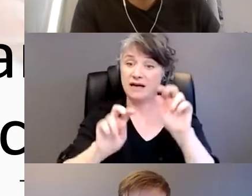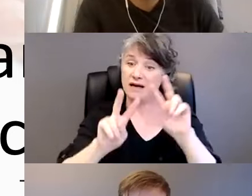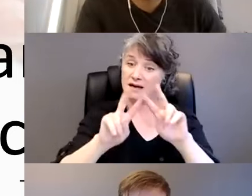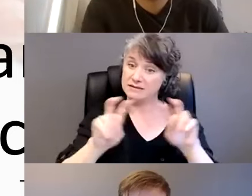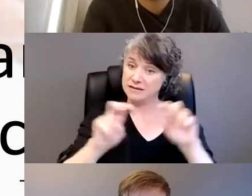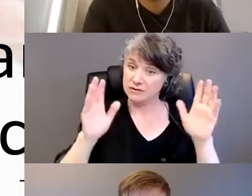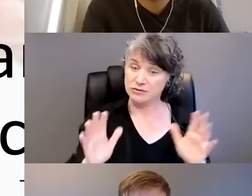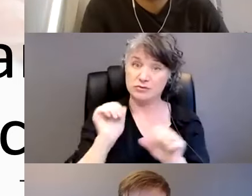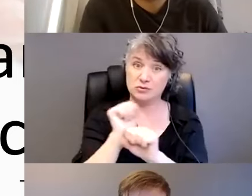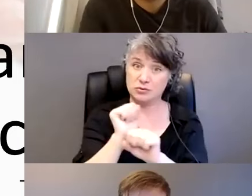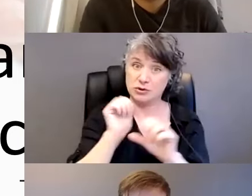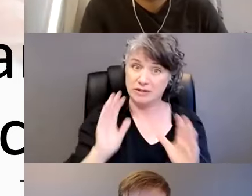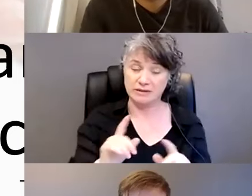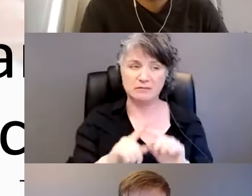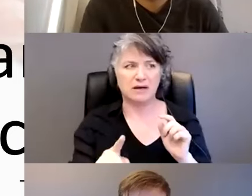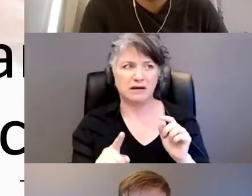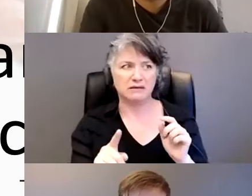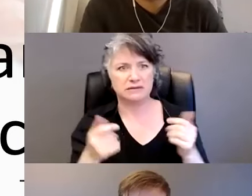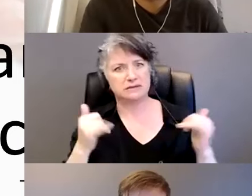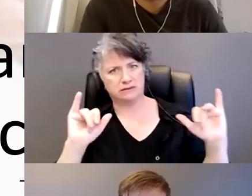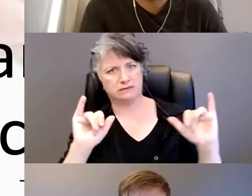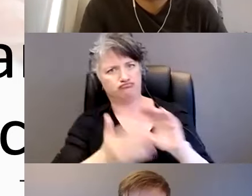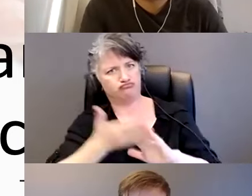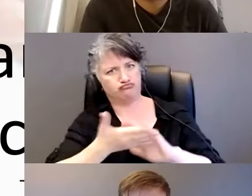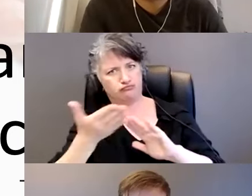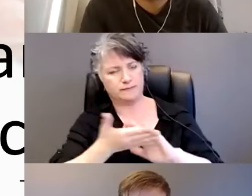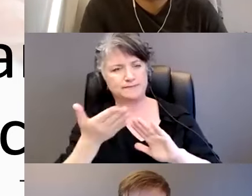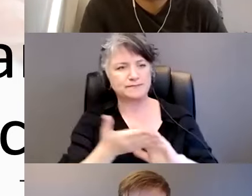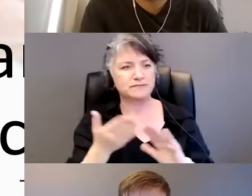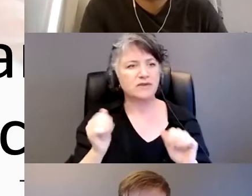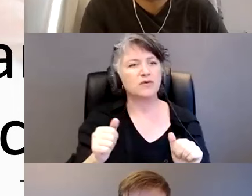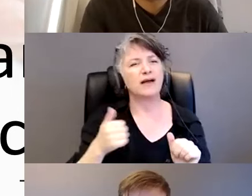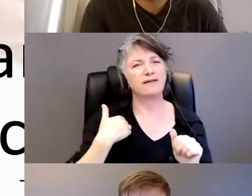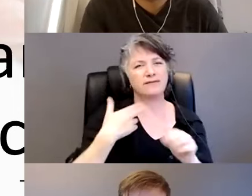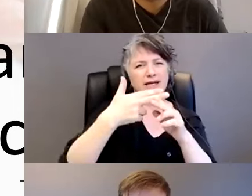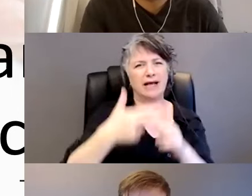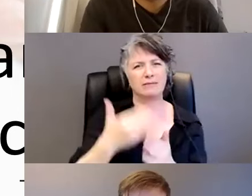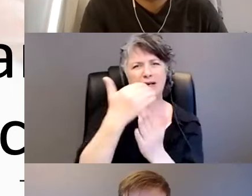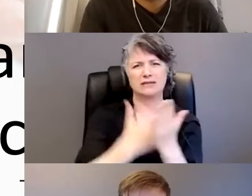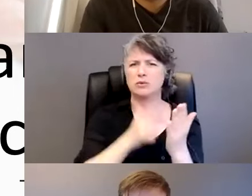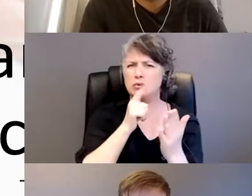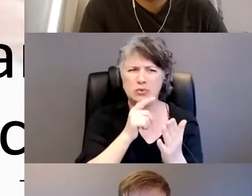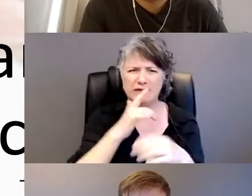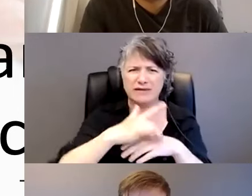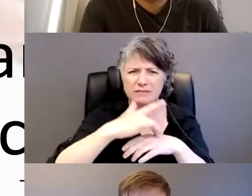So certainly you can get a list of designated capacity assessors online. If you go to the